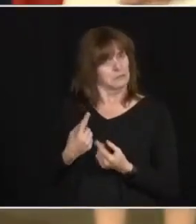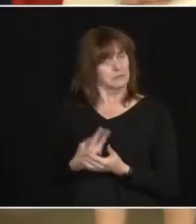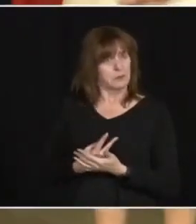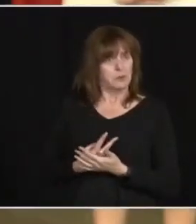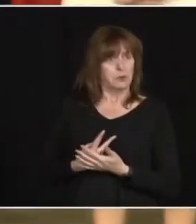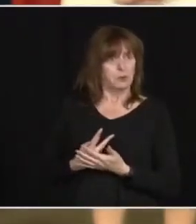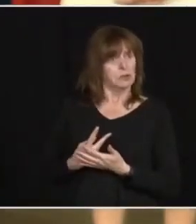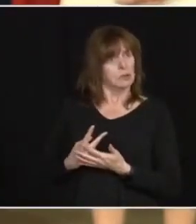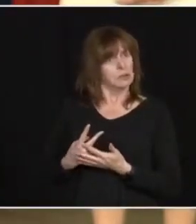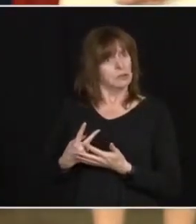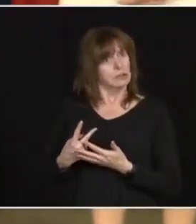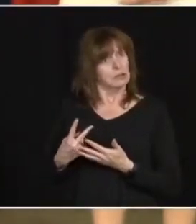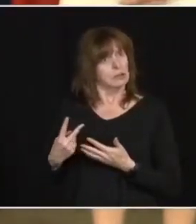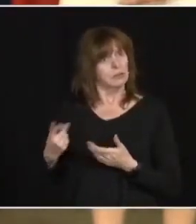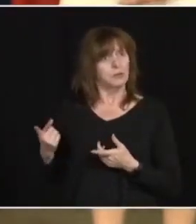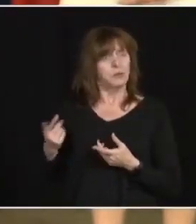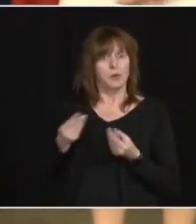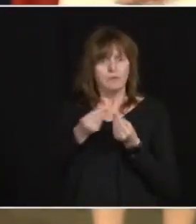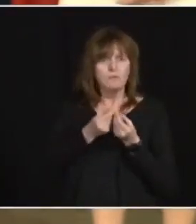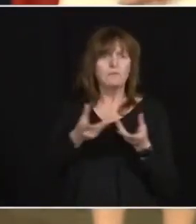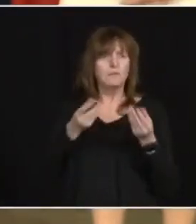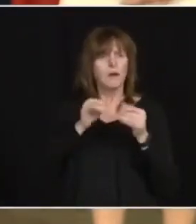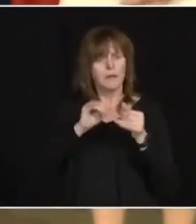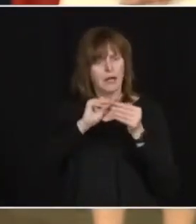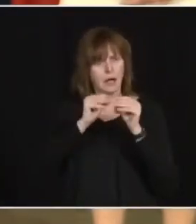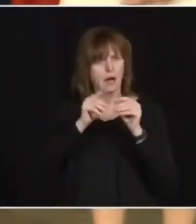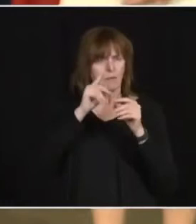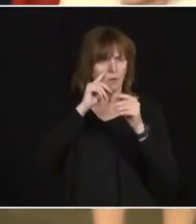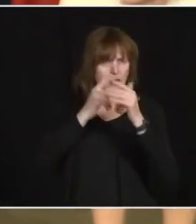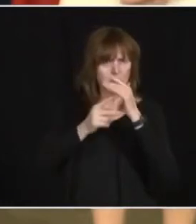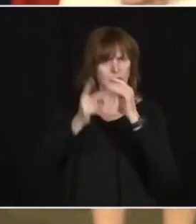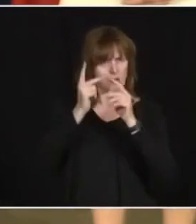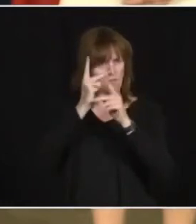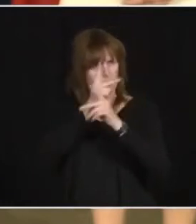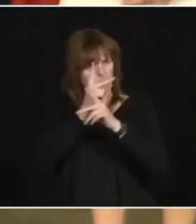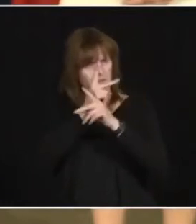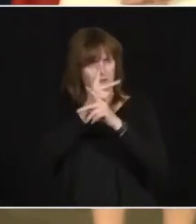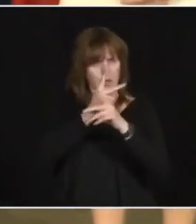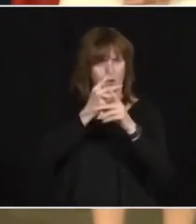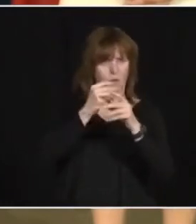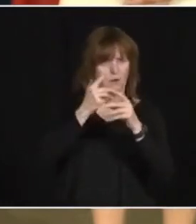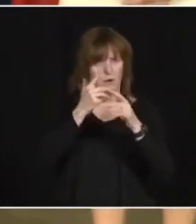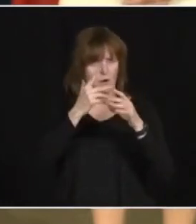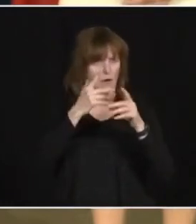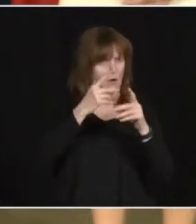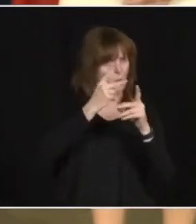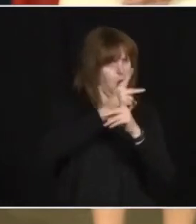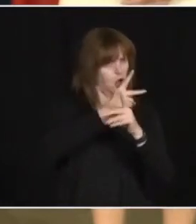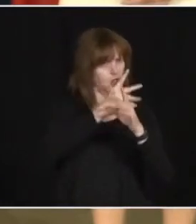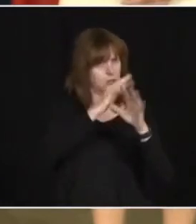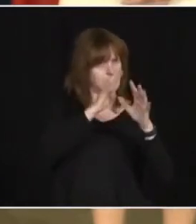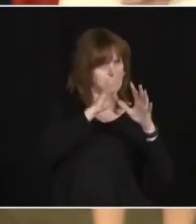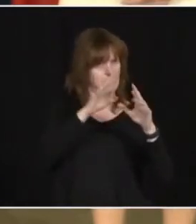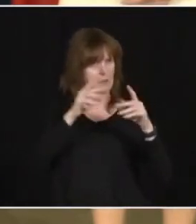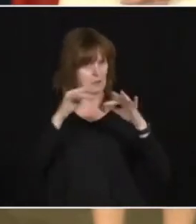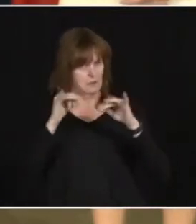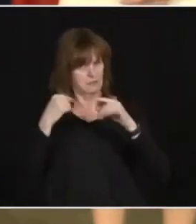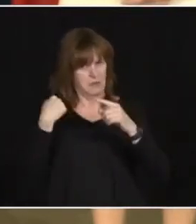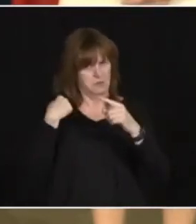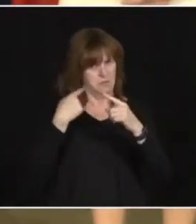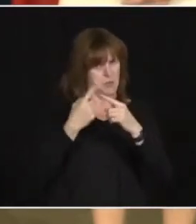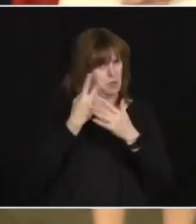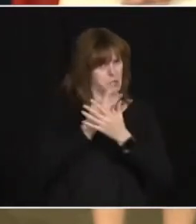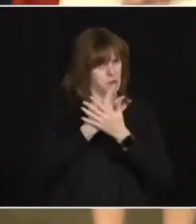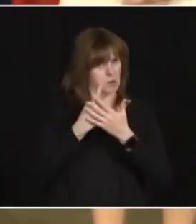released those modeling numbers with best, worst case scenarios, and things have shifted. We're seeing like a